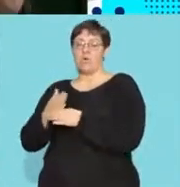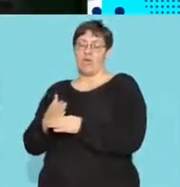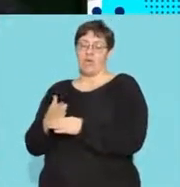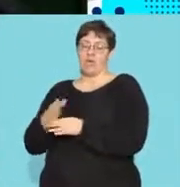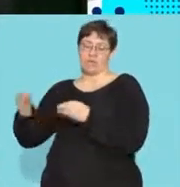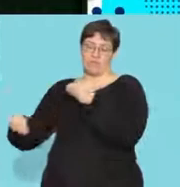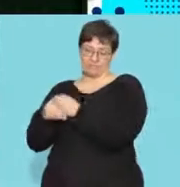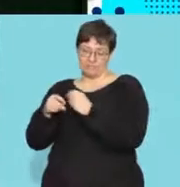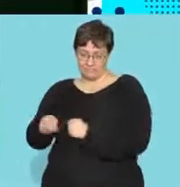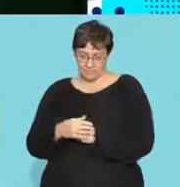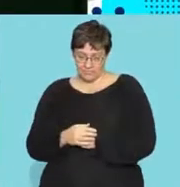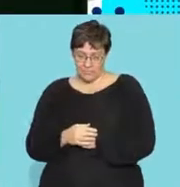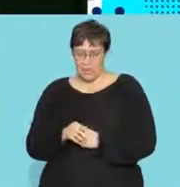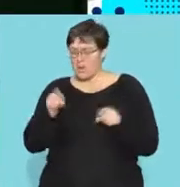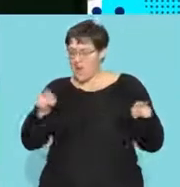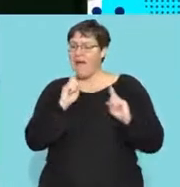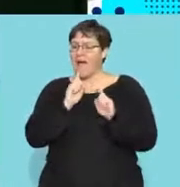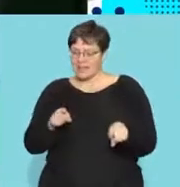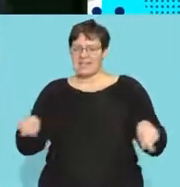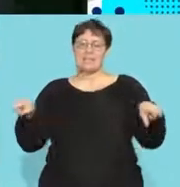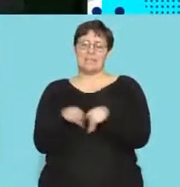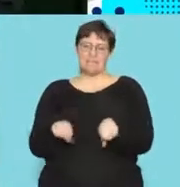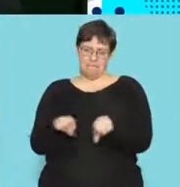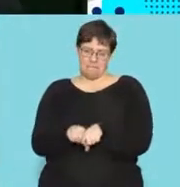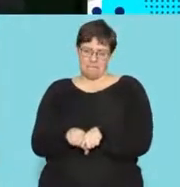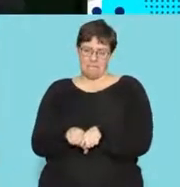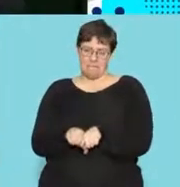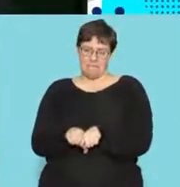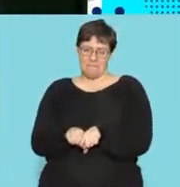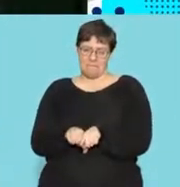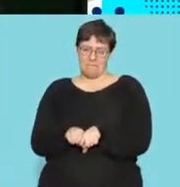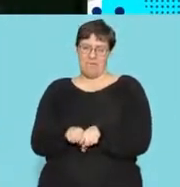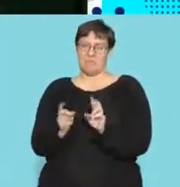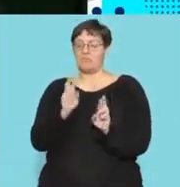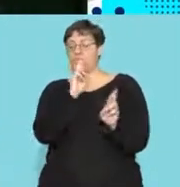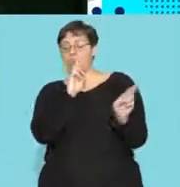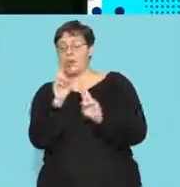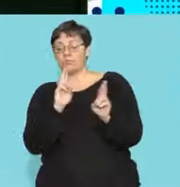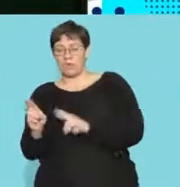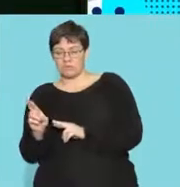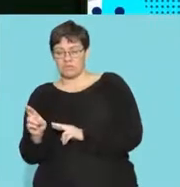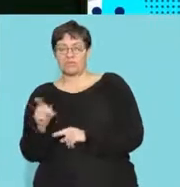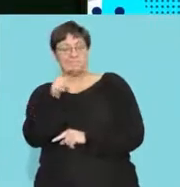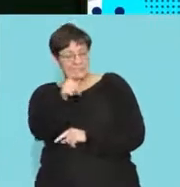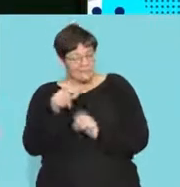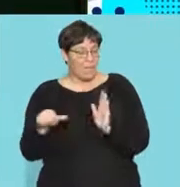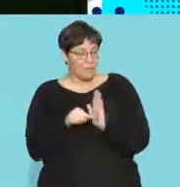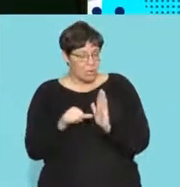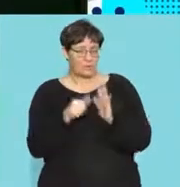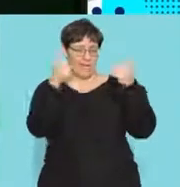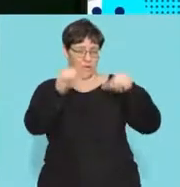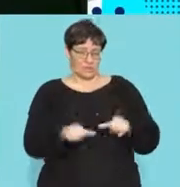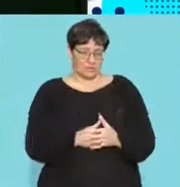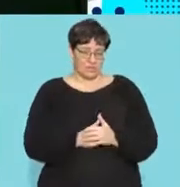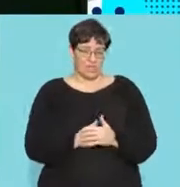is the same, but sometimes for reporting purposes, and this is important for us in accounting, sometimes